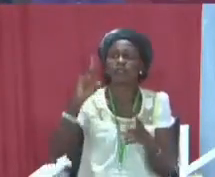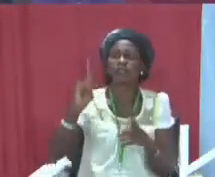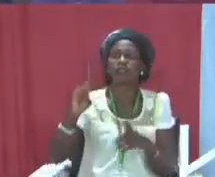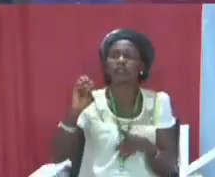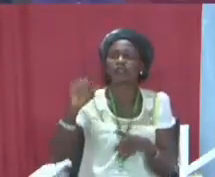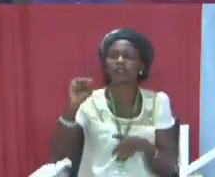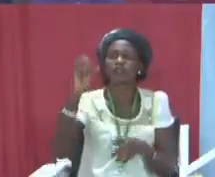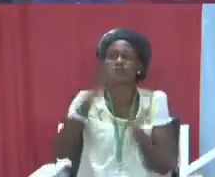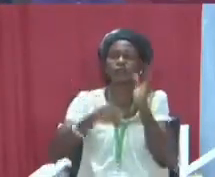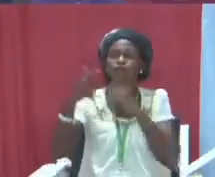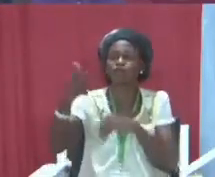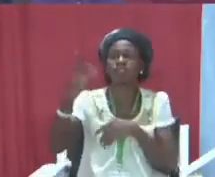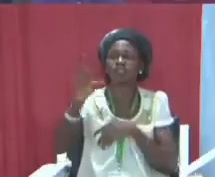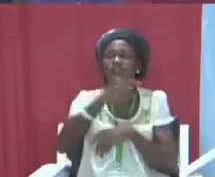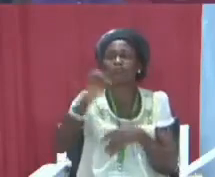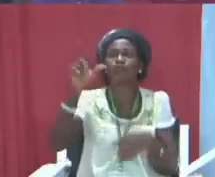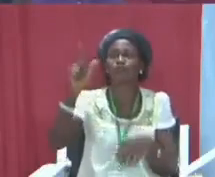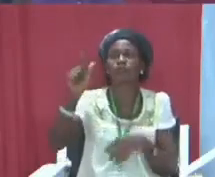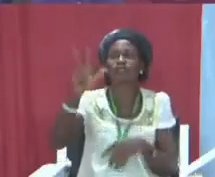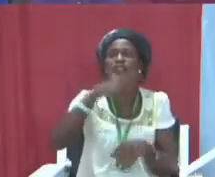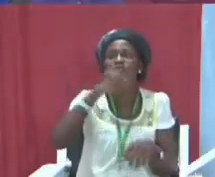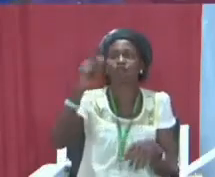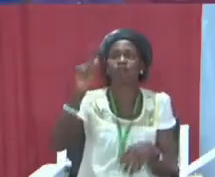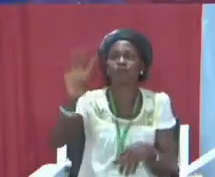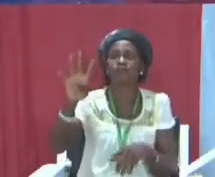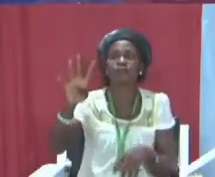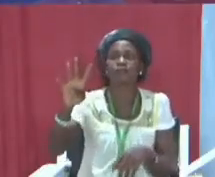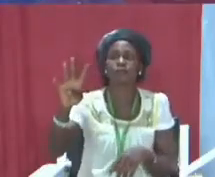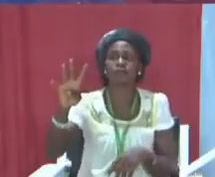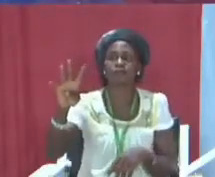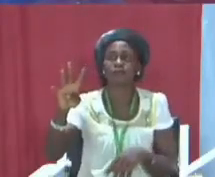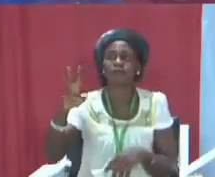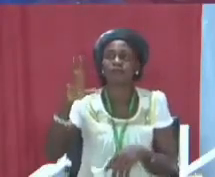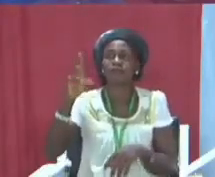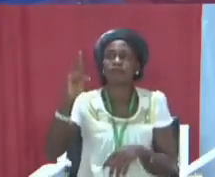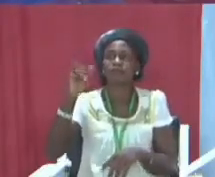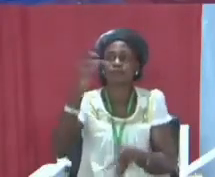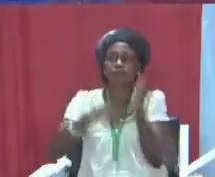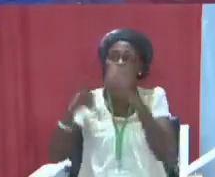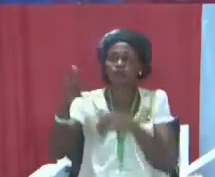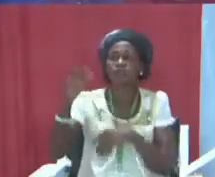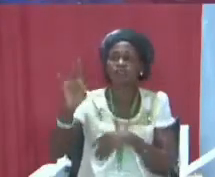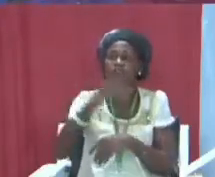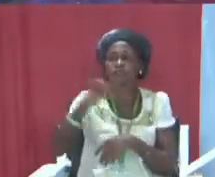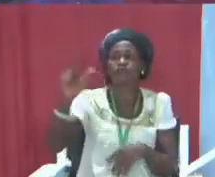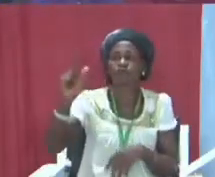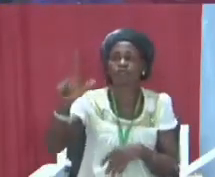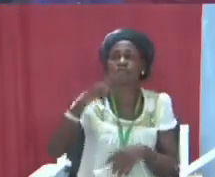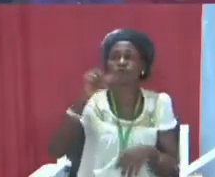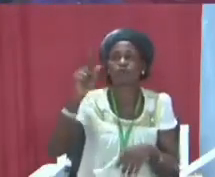28, verse 23 and 24. Deuteronomy 28, verse 23